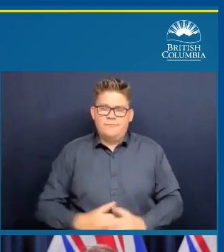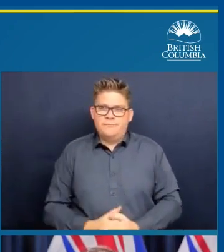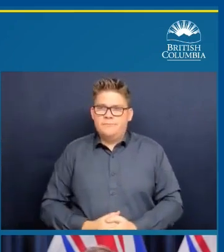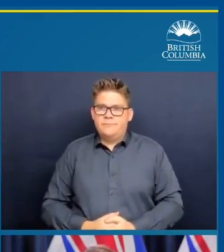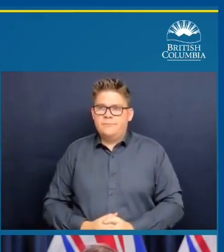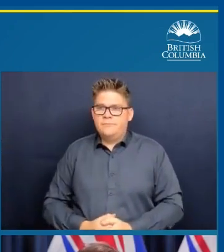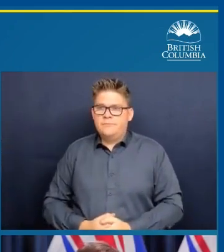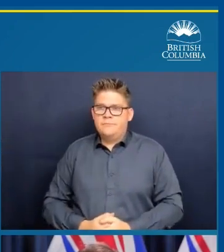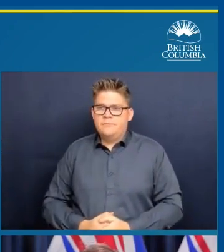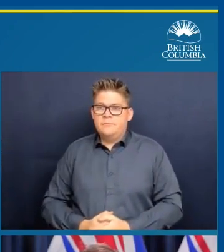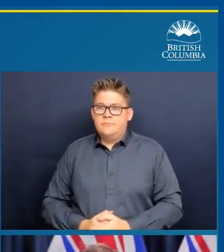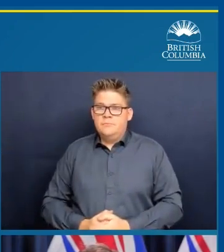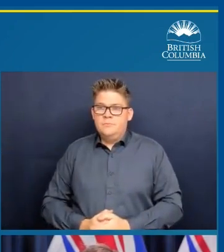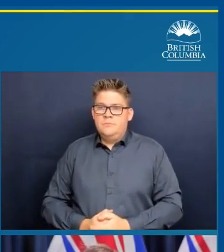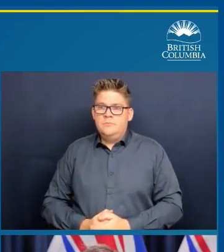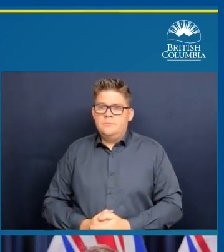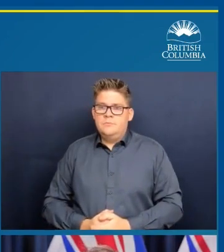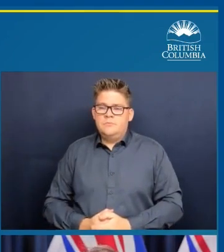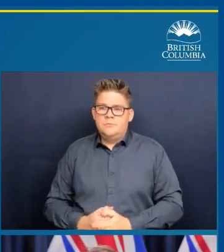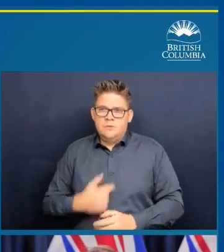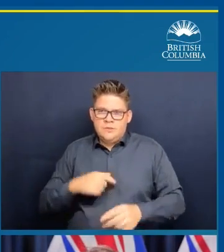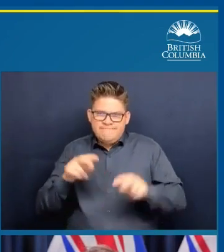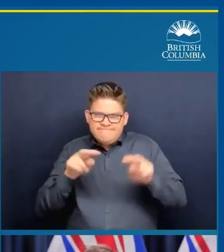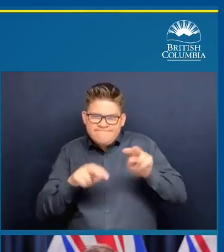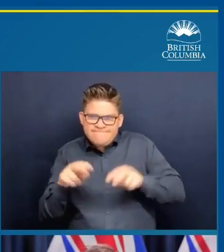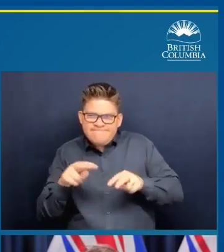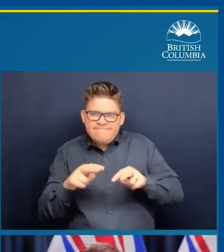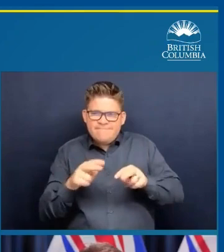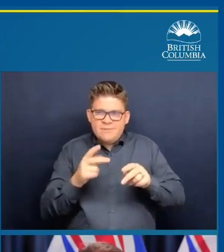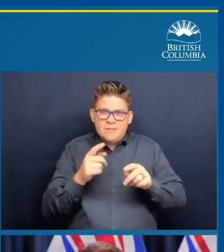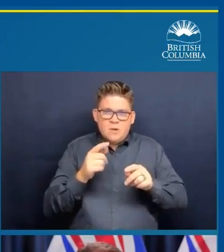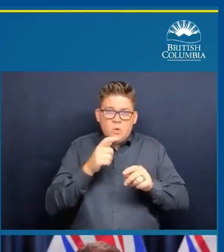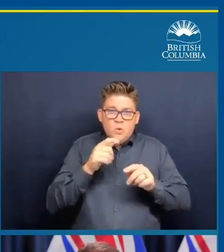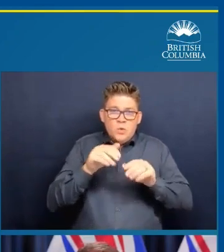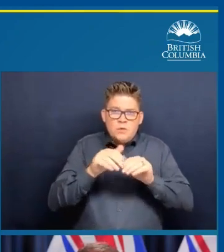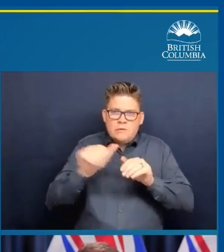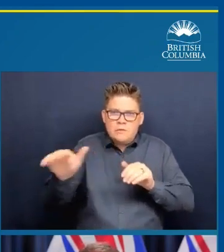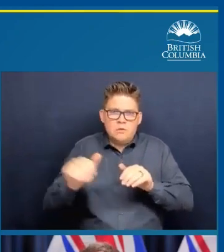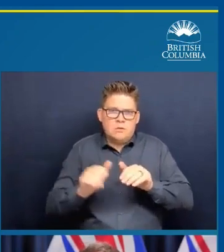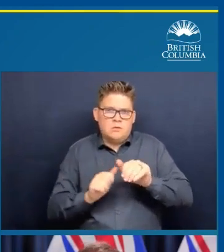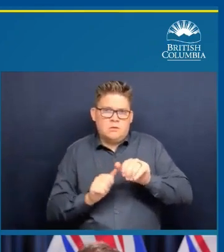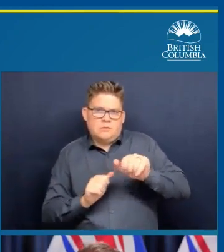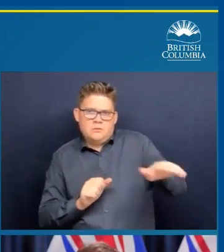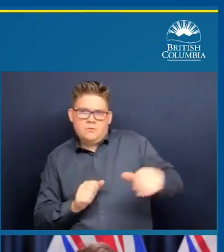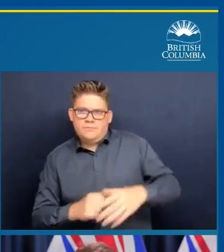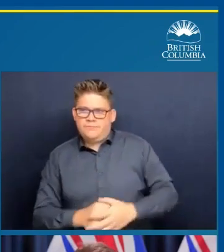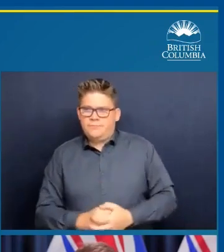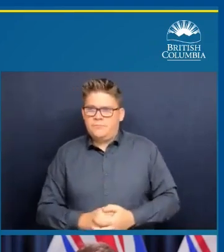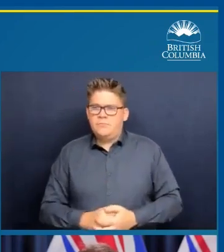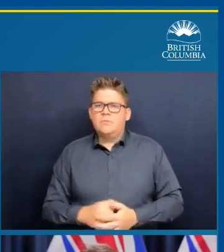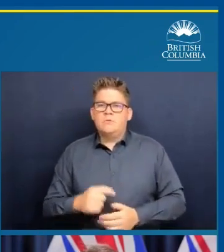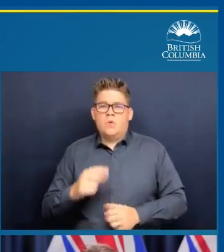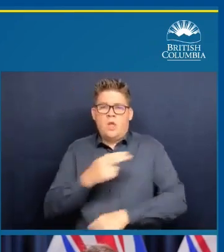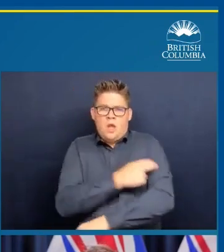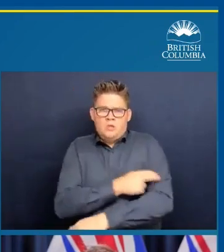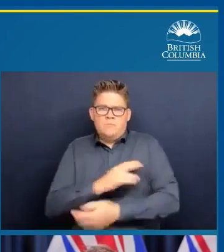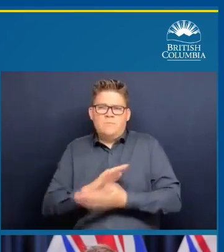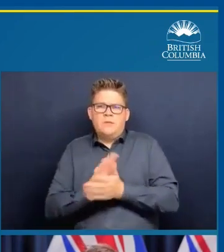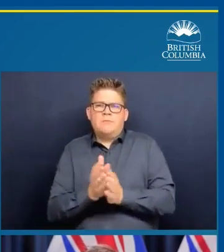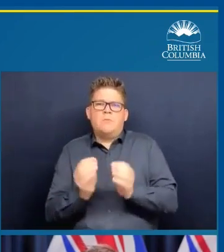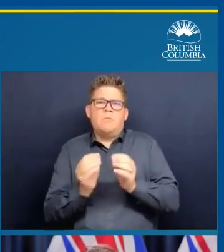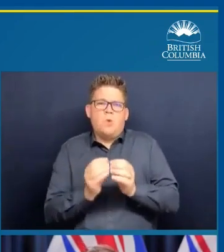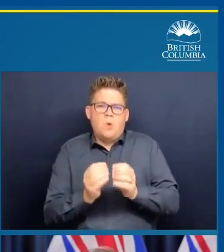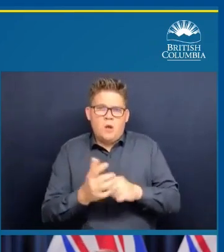patient flow in the system, and also it's a possible place where you can create capacity in the system by creating more access to